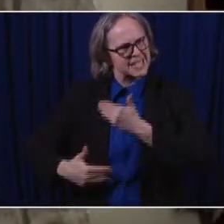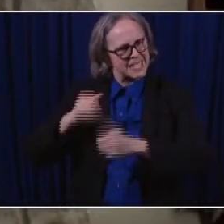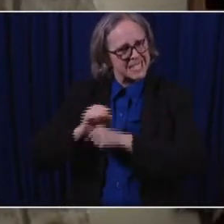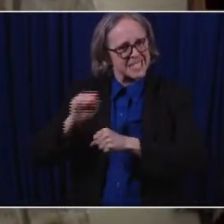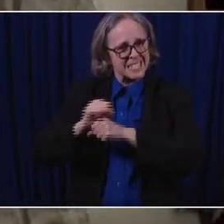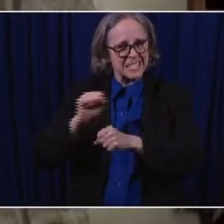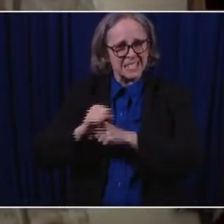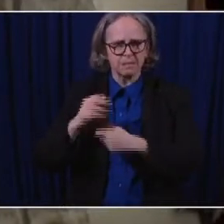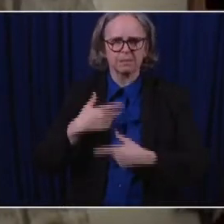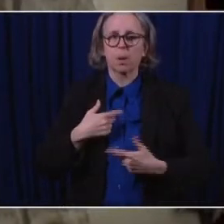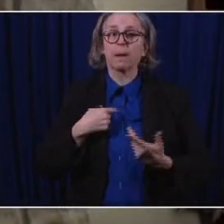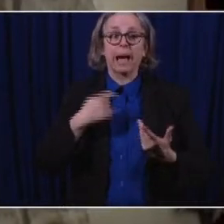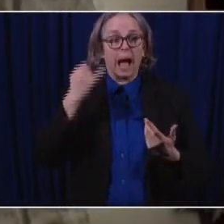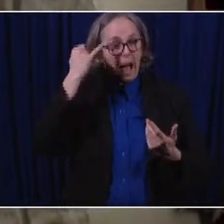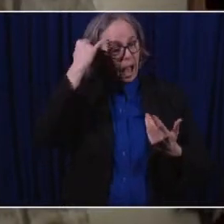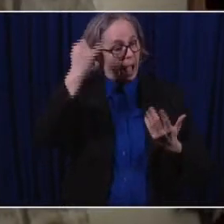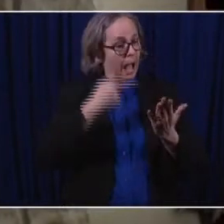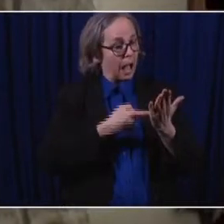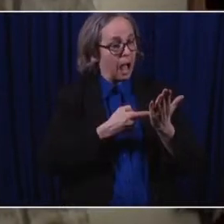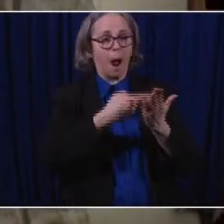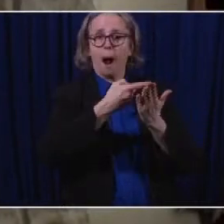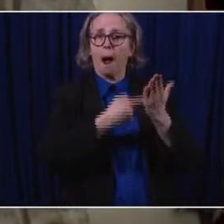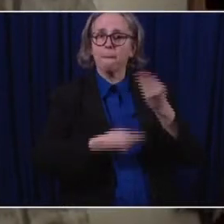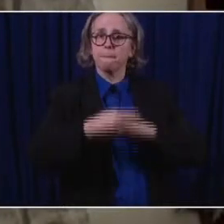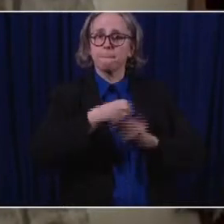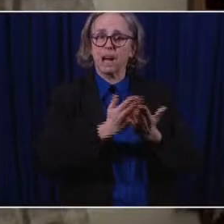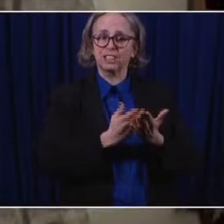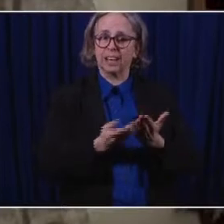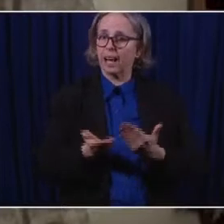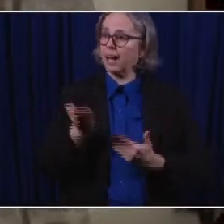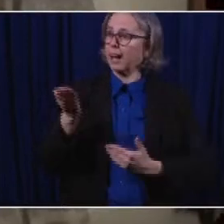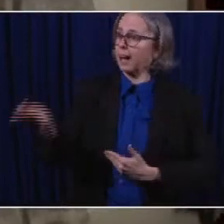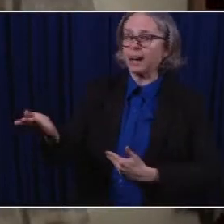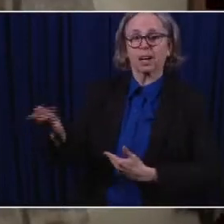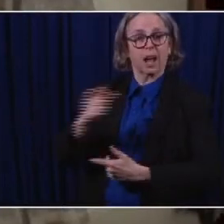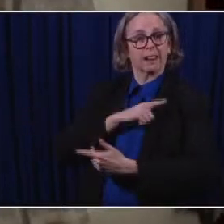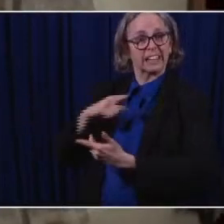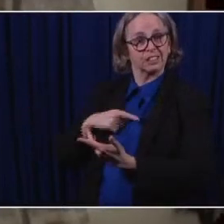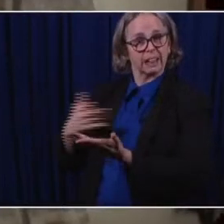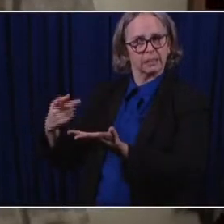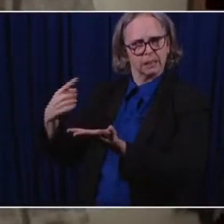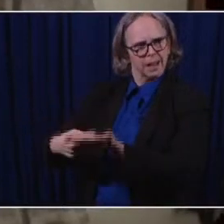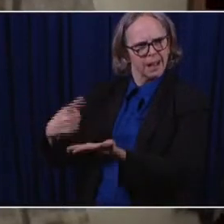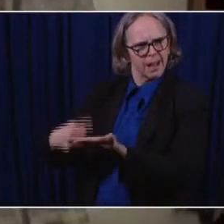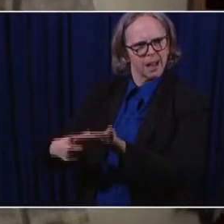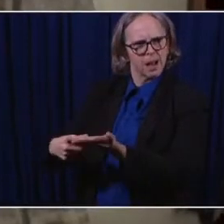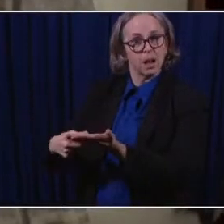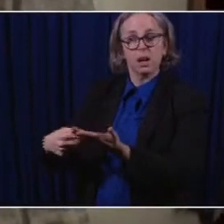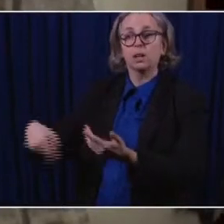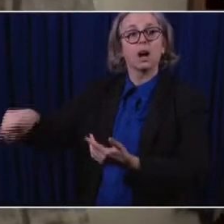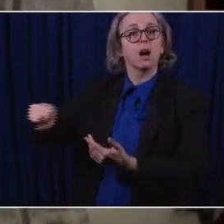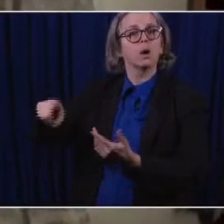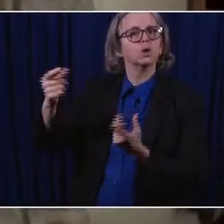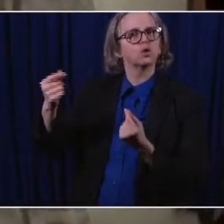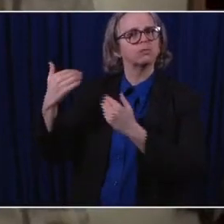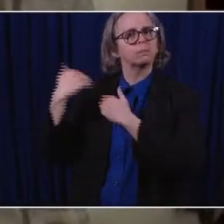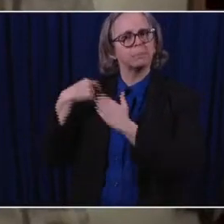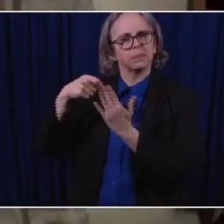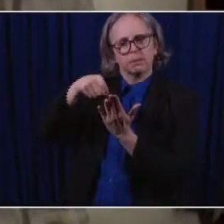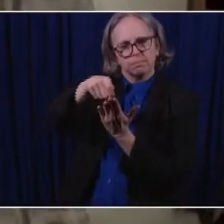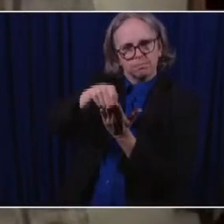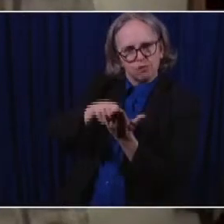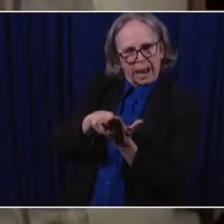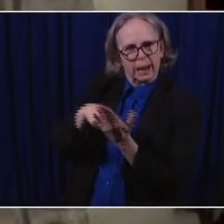know, they're the ones who ultimately write it. They're the ones who ultimately make the decisions. And you know, we think we've given them a